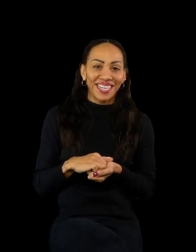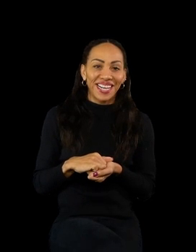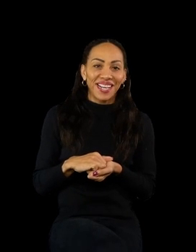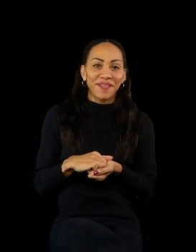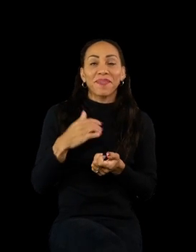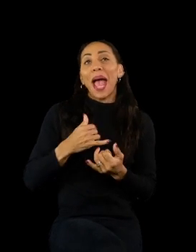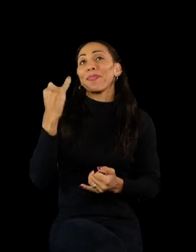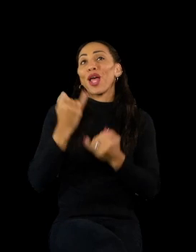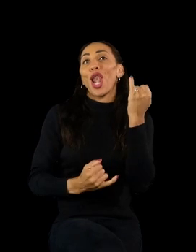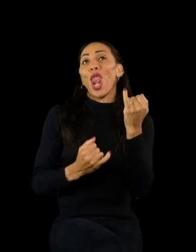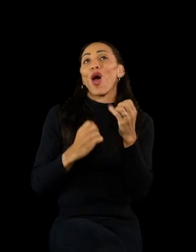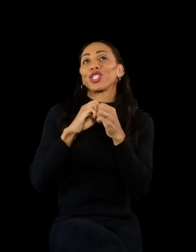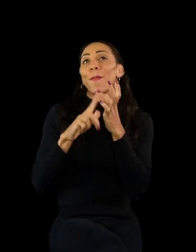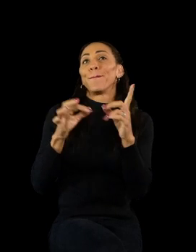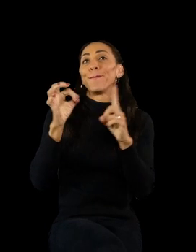Also from BOP.